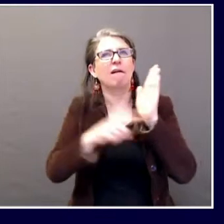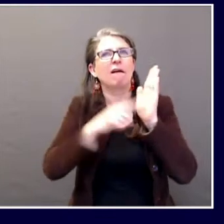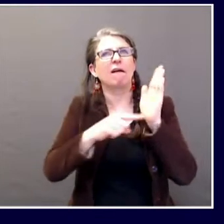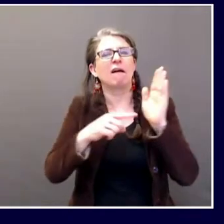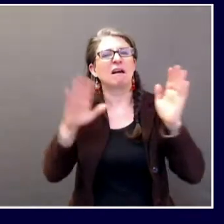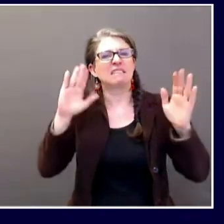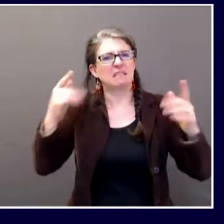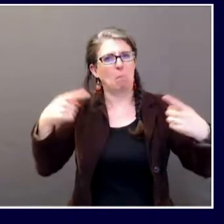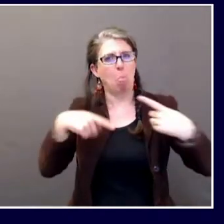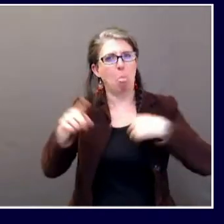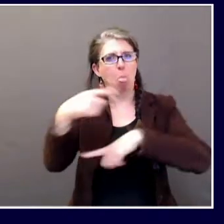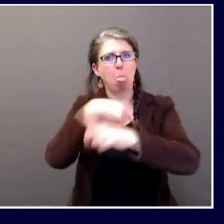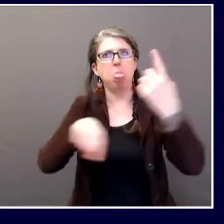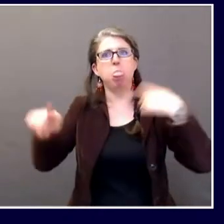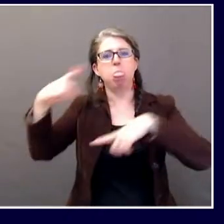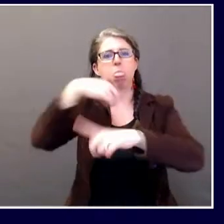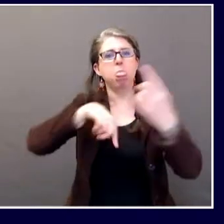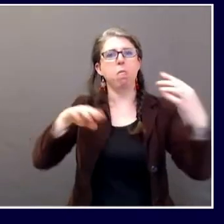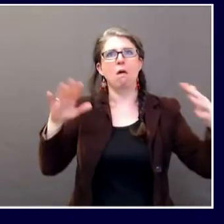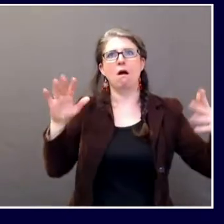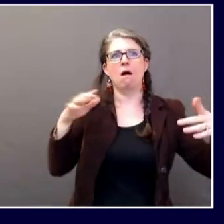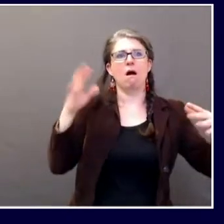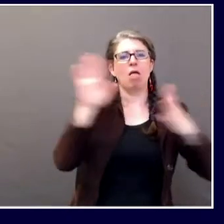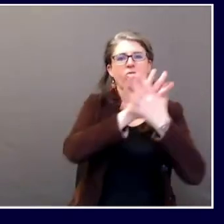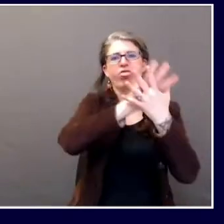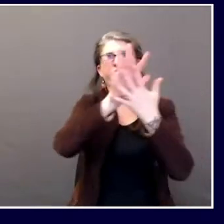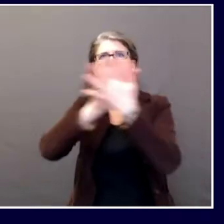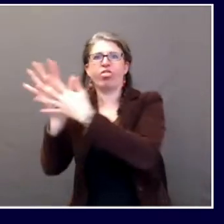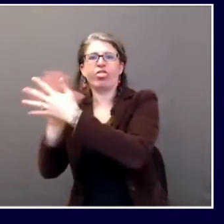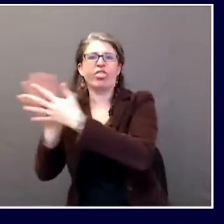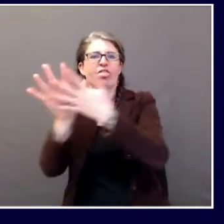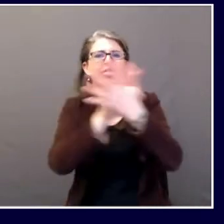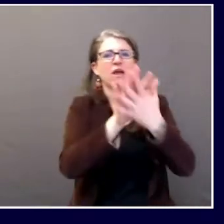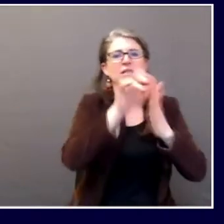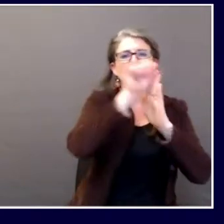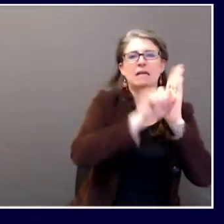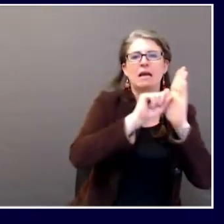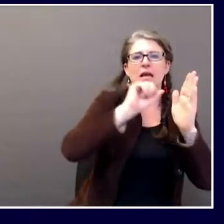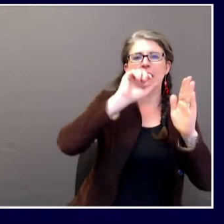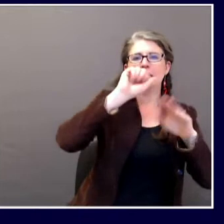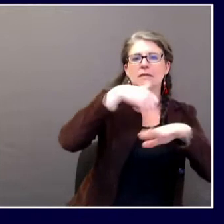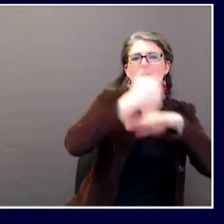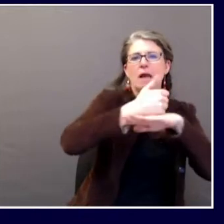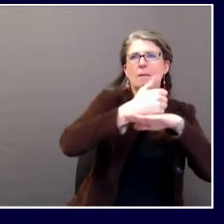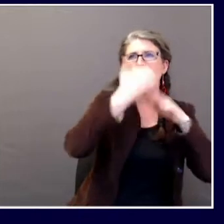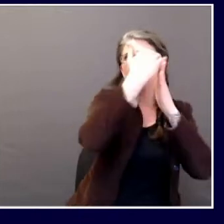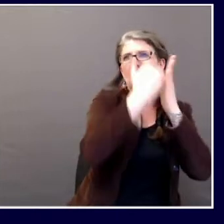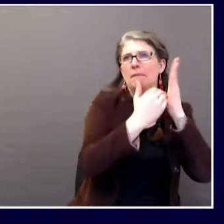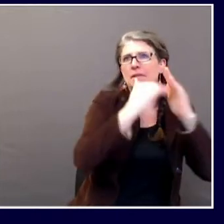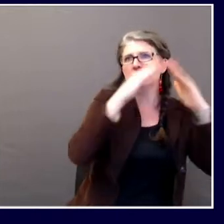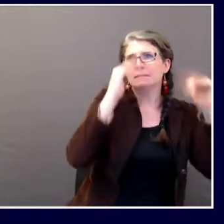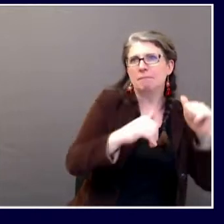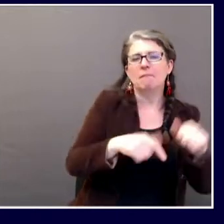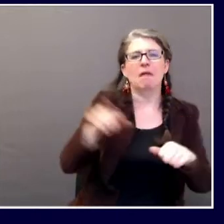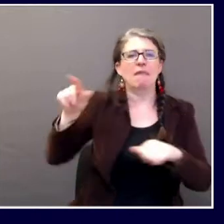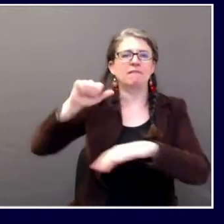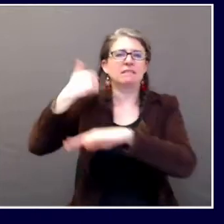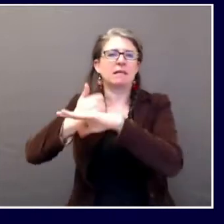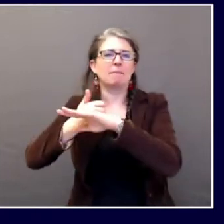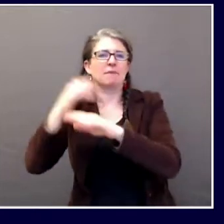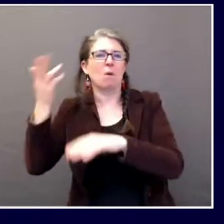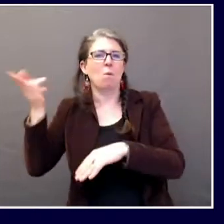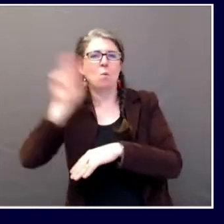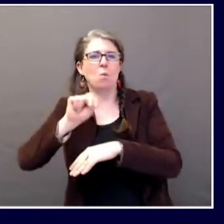state was looking to make its own, and that they needed to they felt the need to make their own registration system quickly. I was wondering what you think of